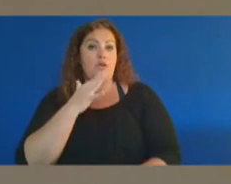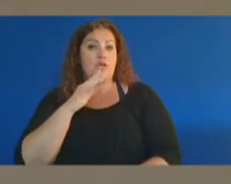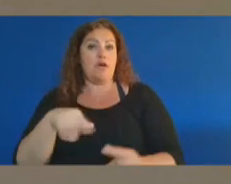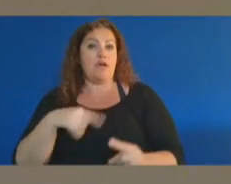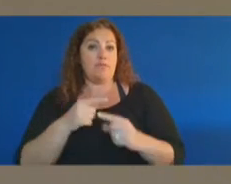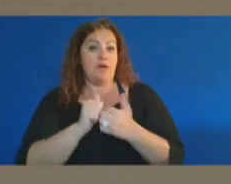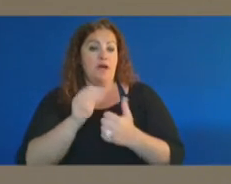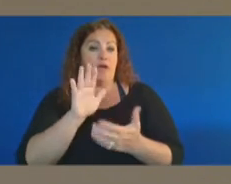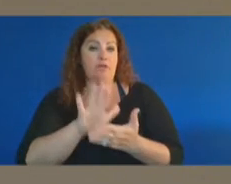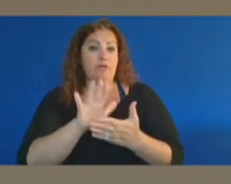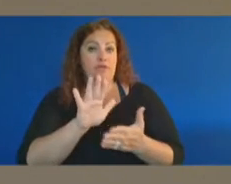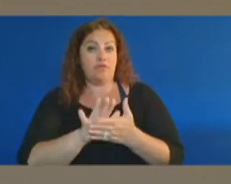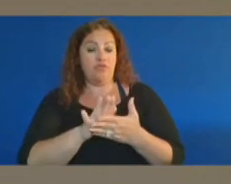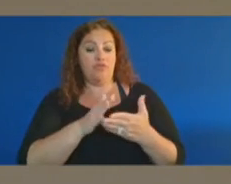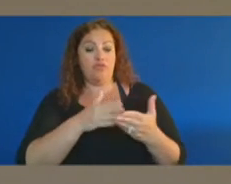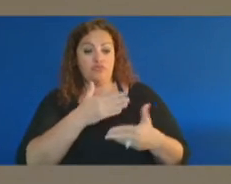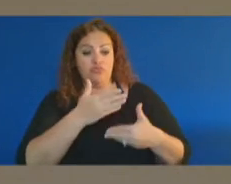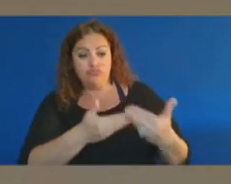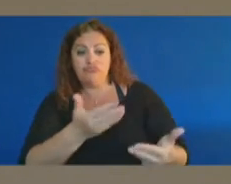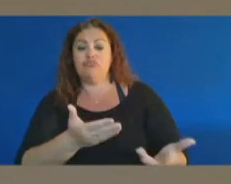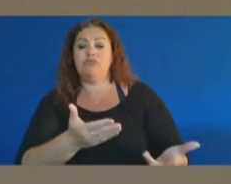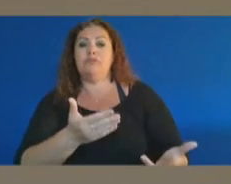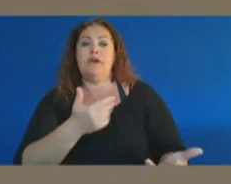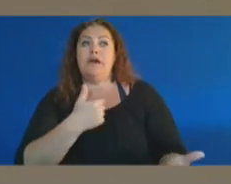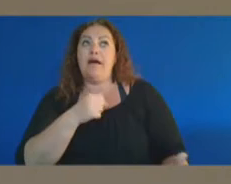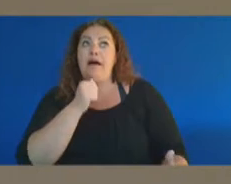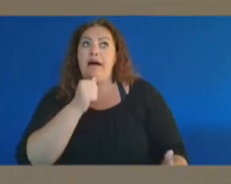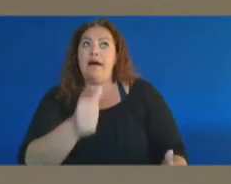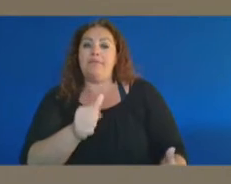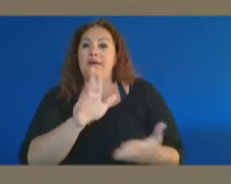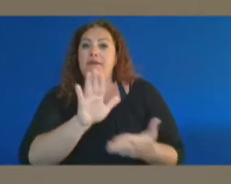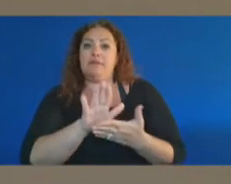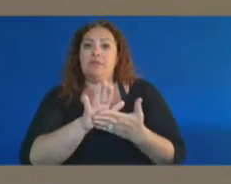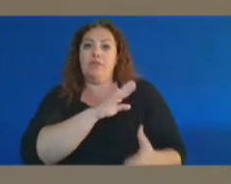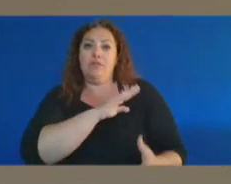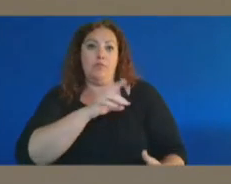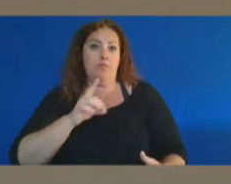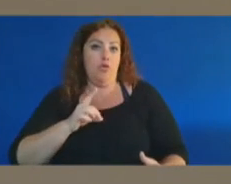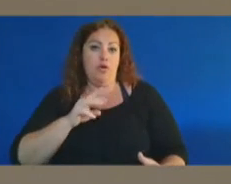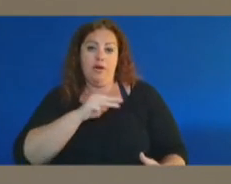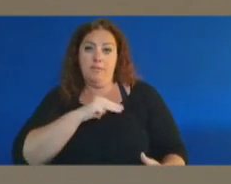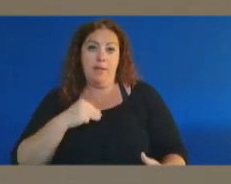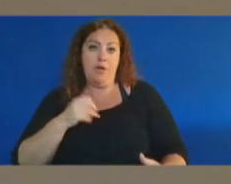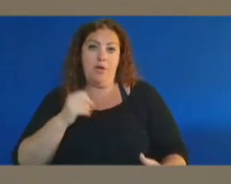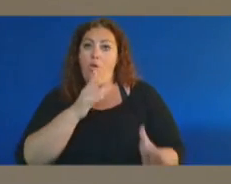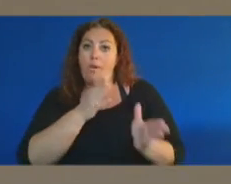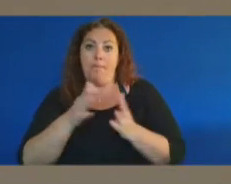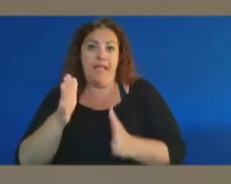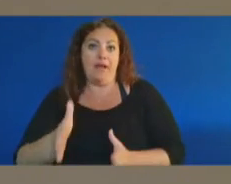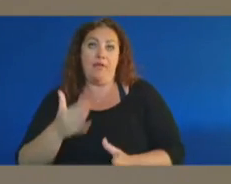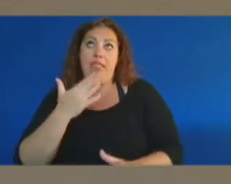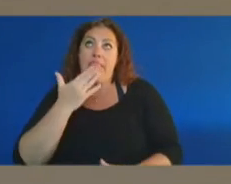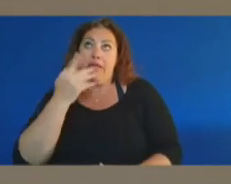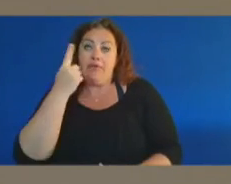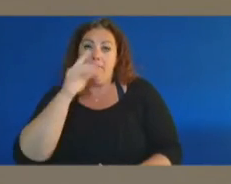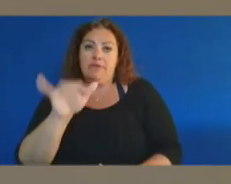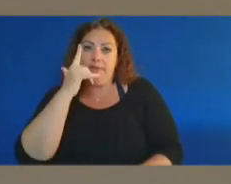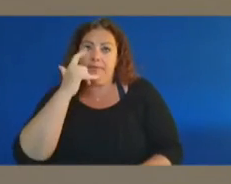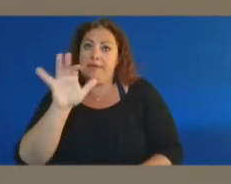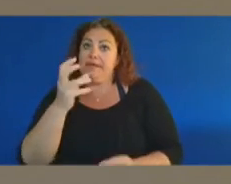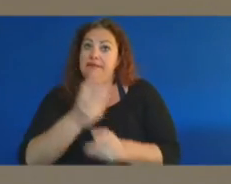work and I'm not you know by any means a school board member or School Board planner and that's thank goodness for that because it's a hard